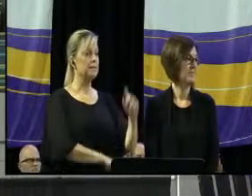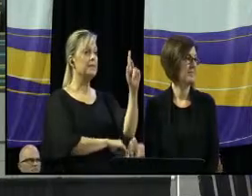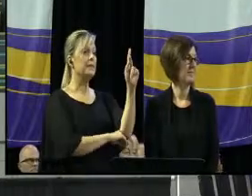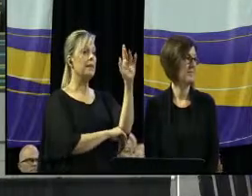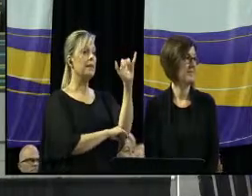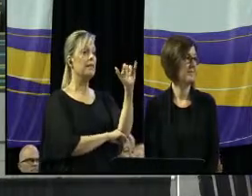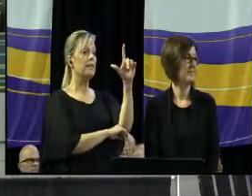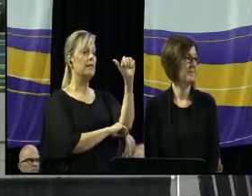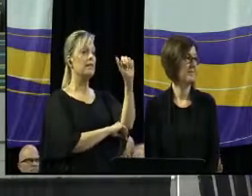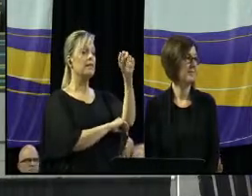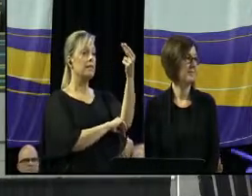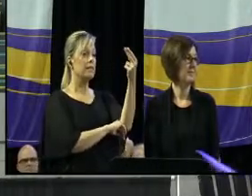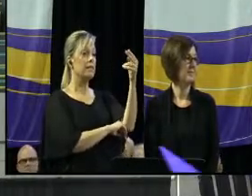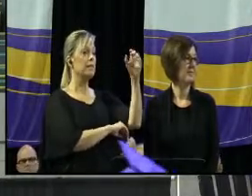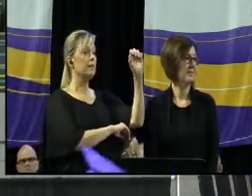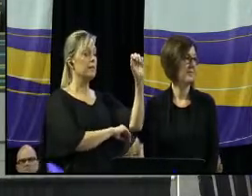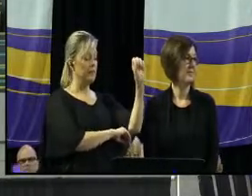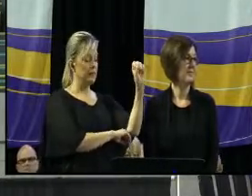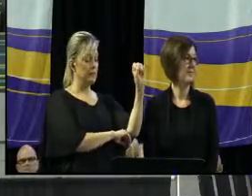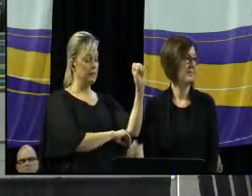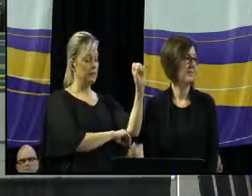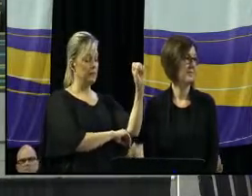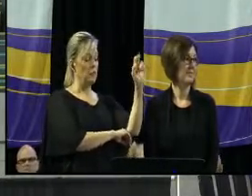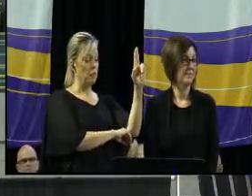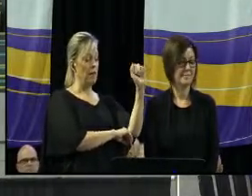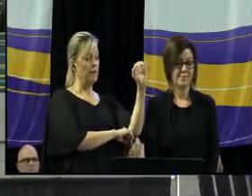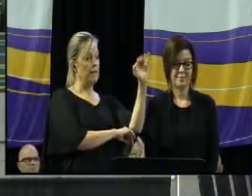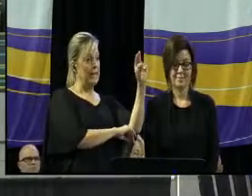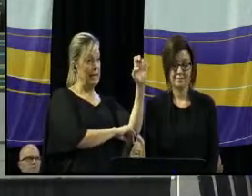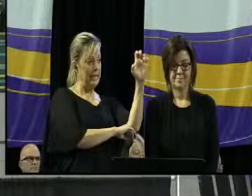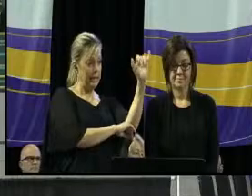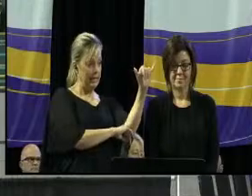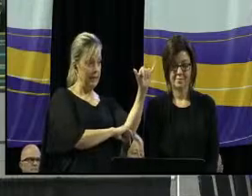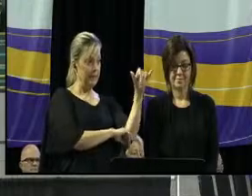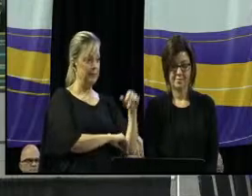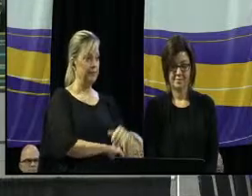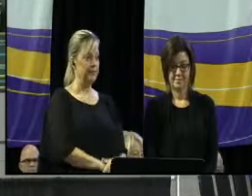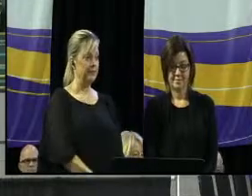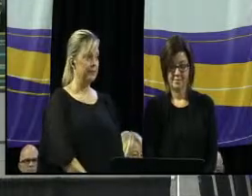Kyla Janasia Shame Rainey.